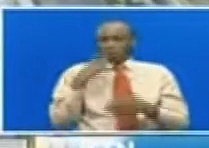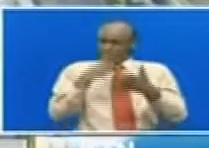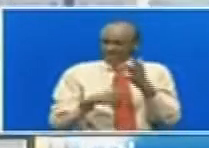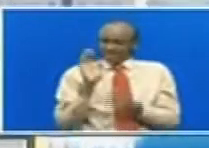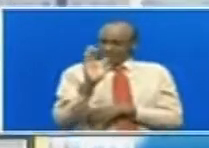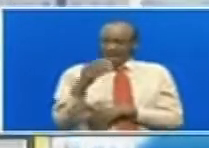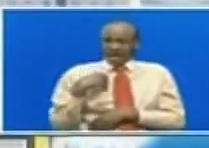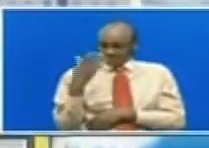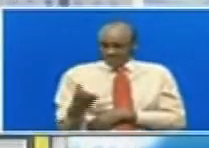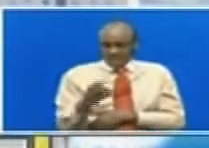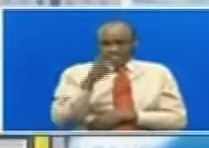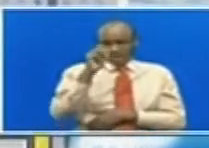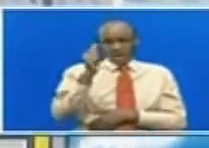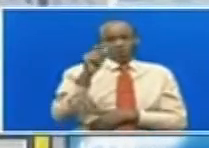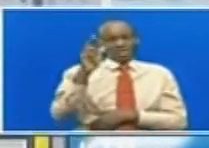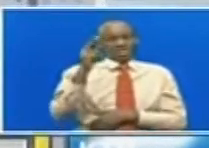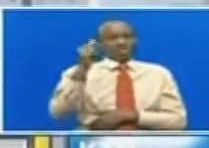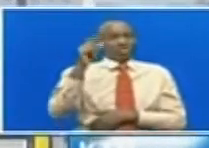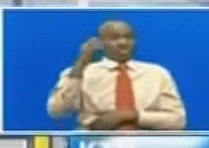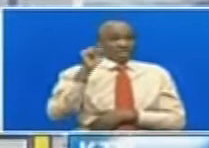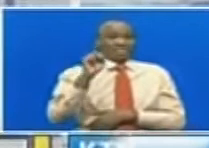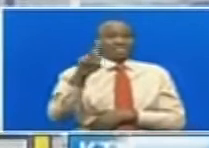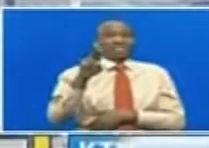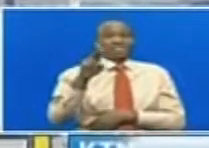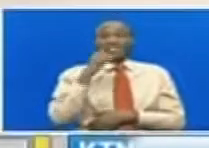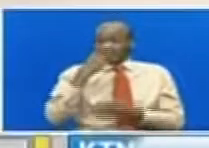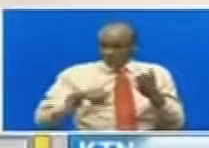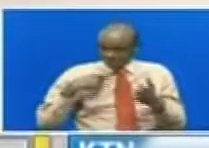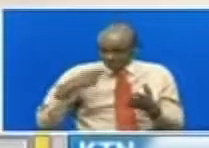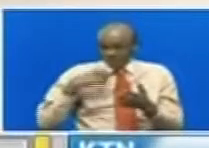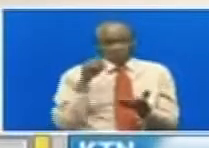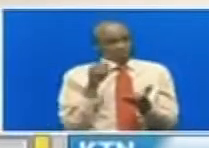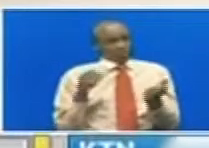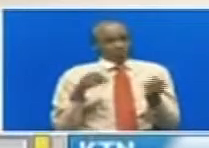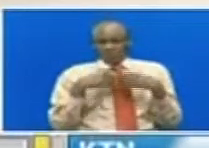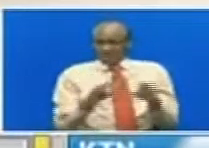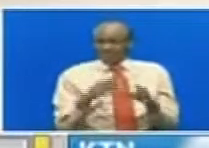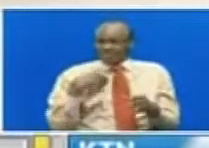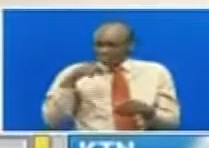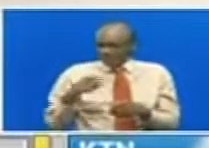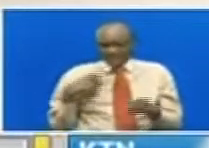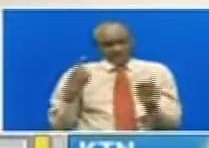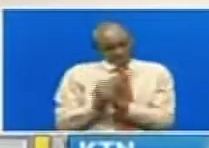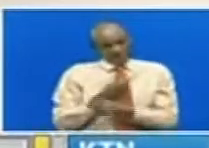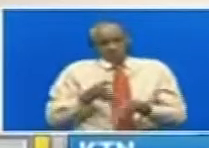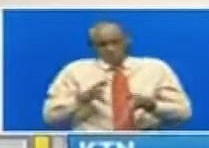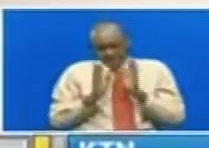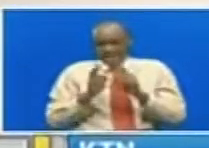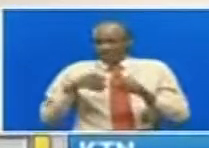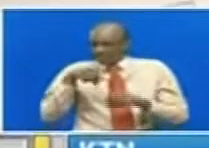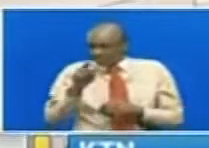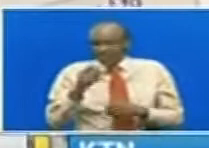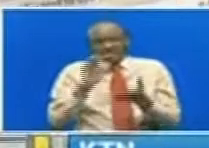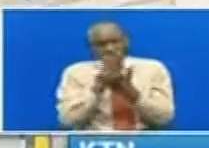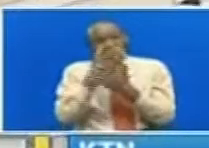the moment, the Mauritian government says it is not in a hurry to dispose of the stock and will instead take a measured approach to ensure shareholders get the